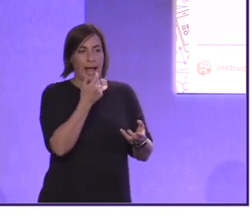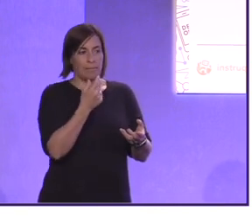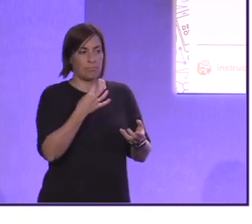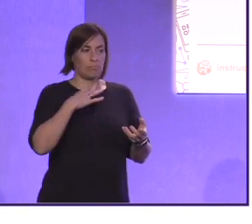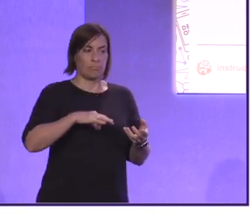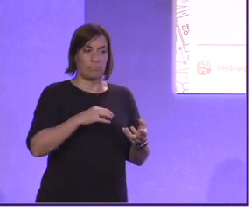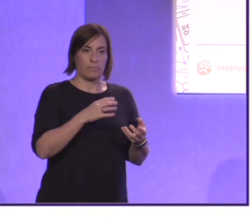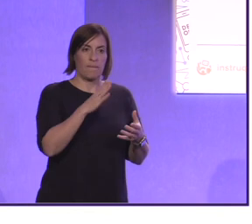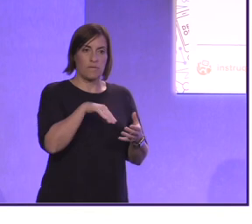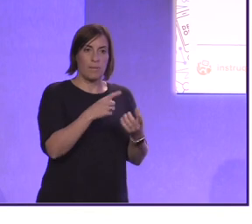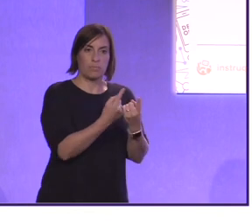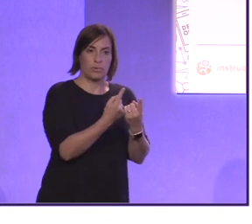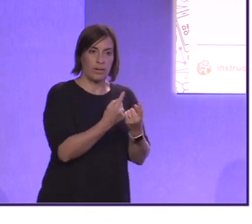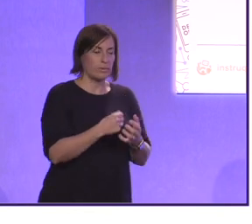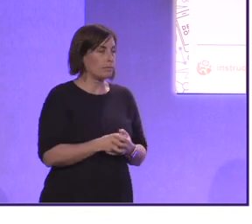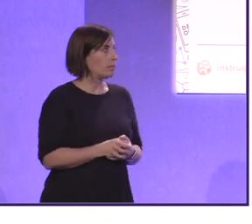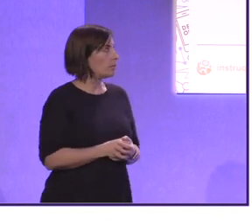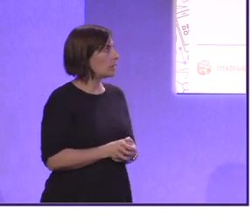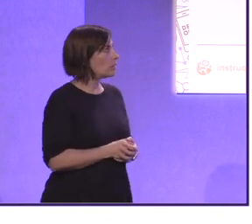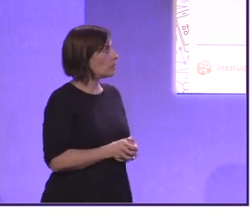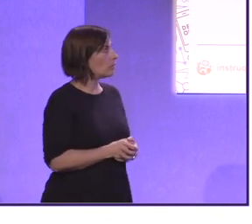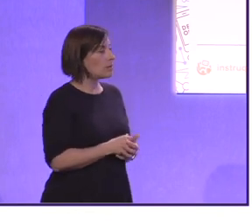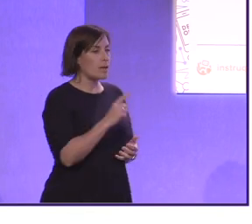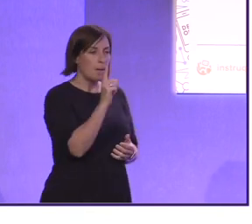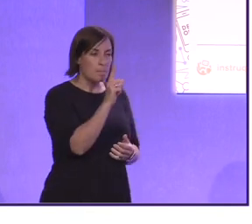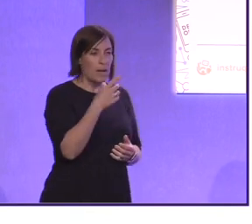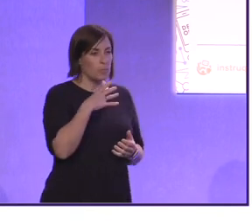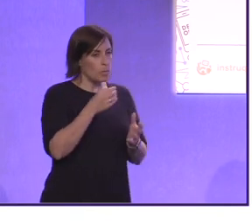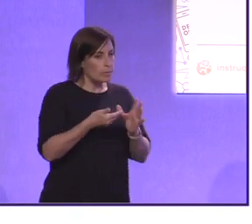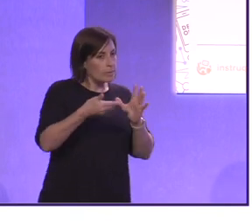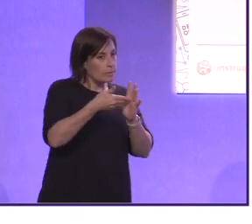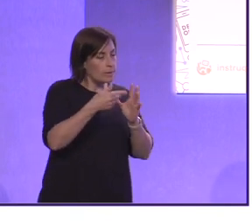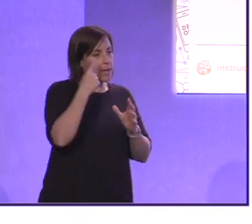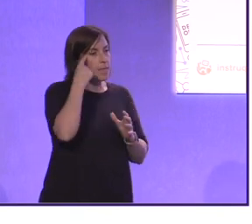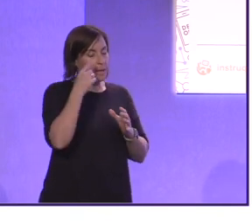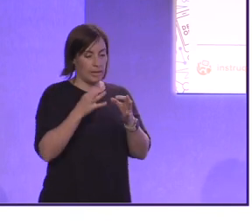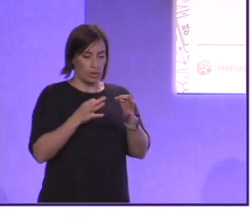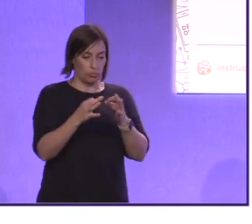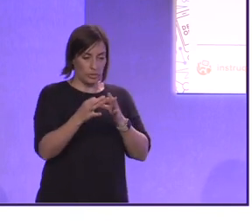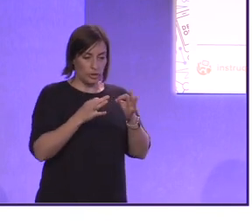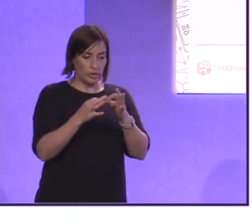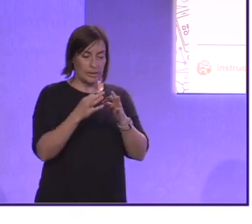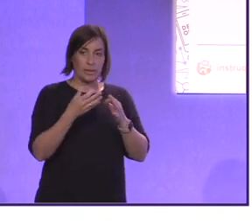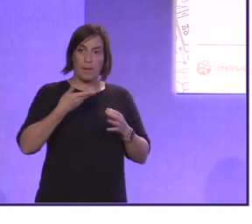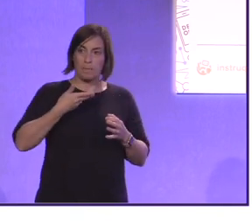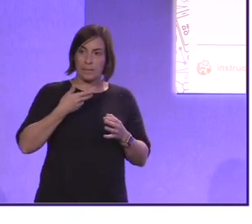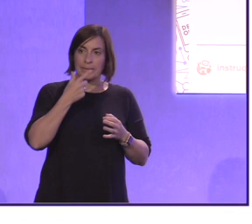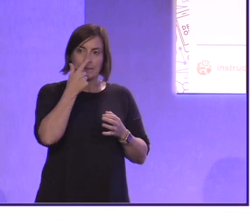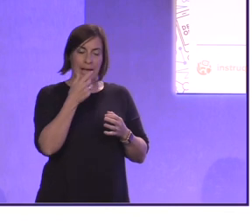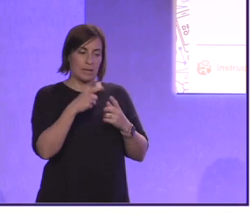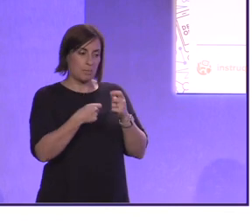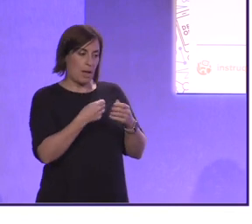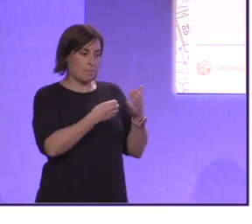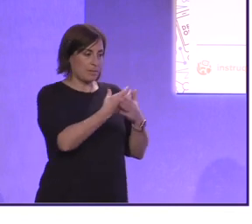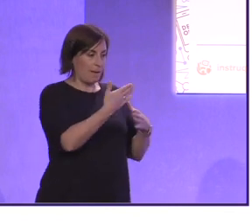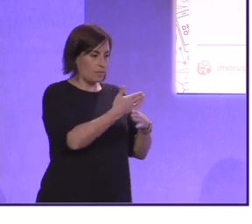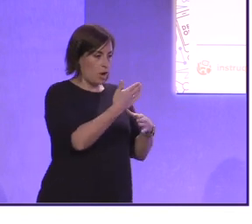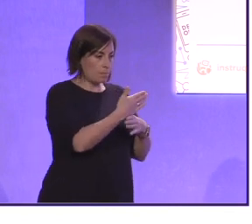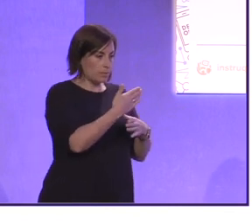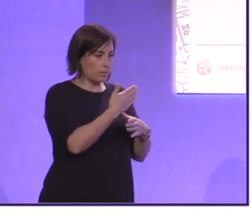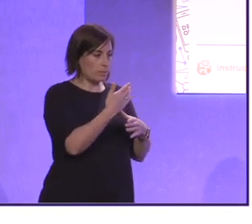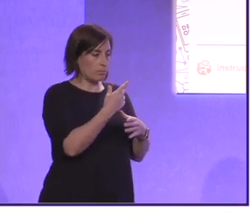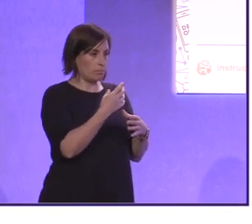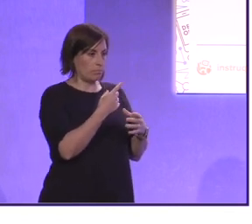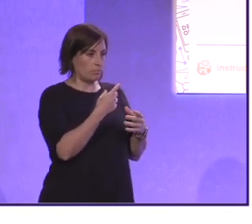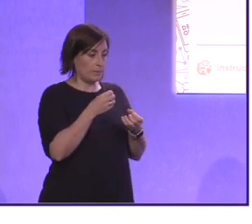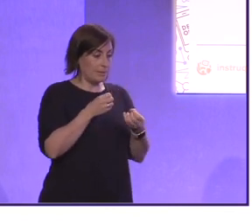absolutely. However, what we want to do is we want to kind of extend it and think about it as a strategic capability. And what that means is we need to shift our thinking a little bit and think a